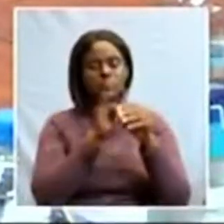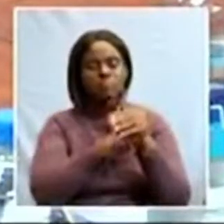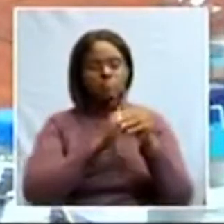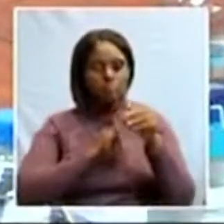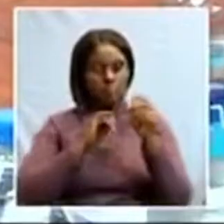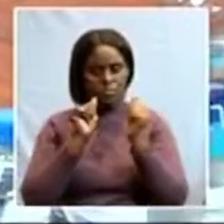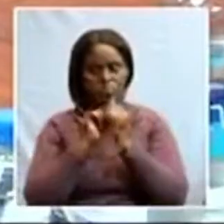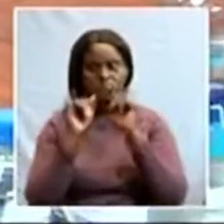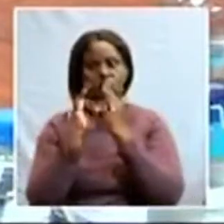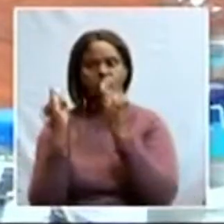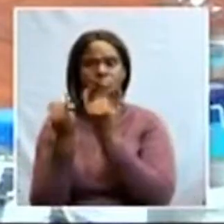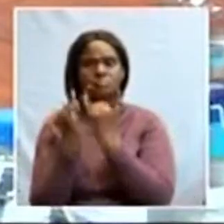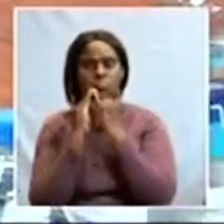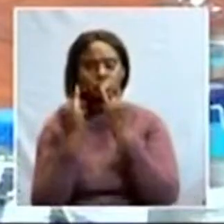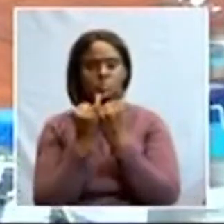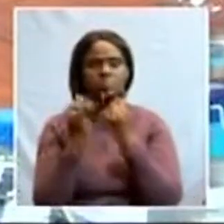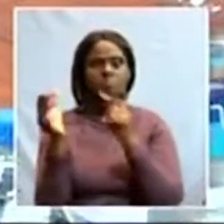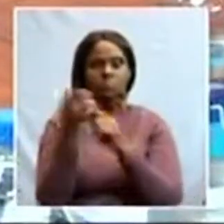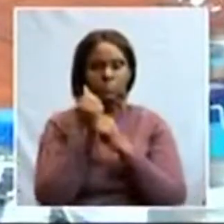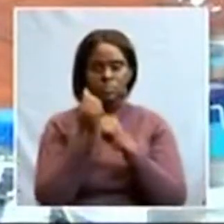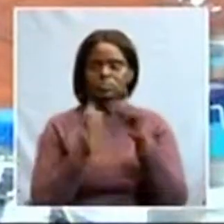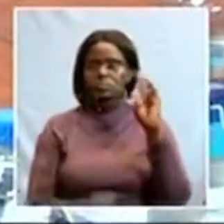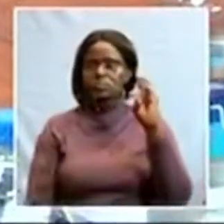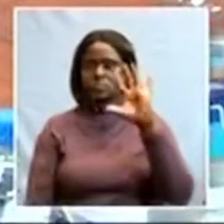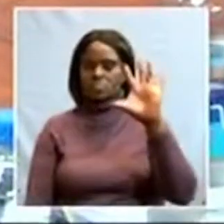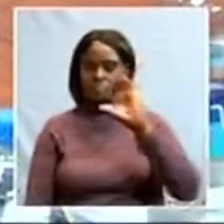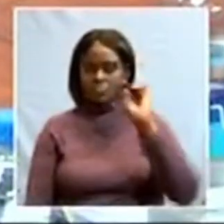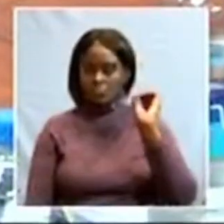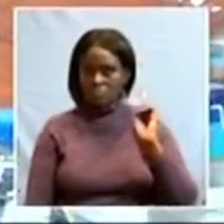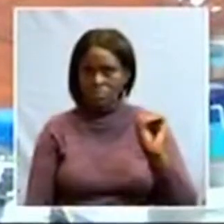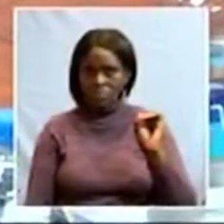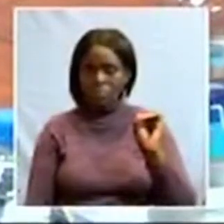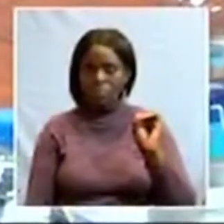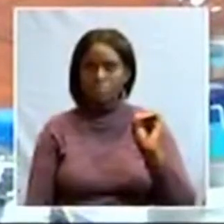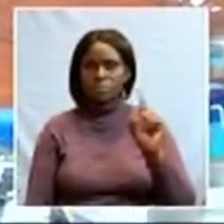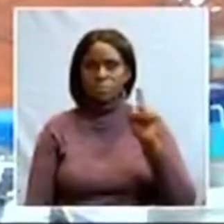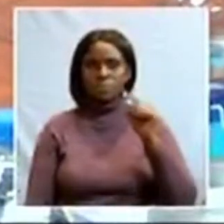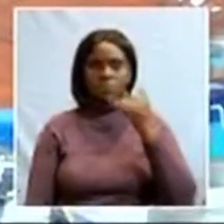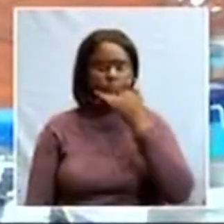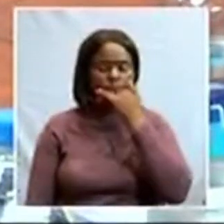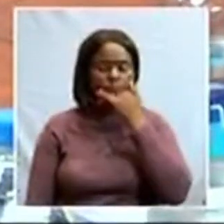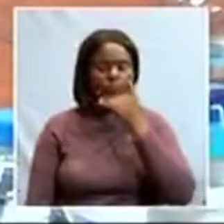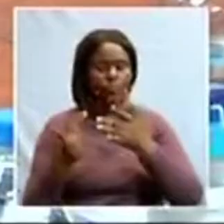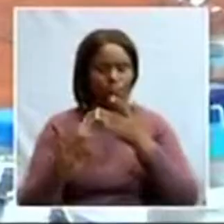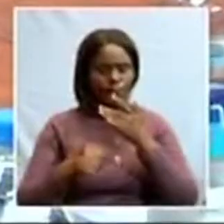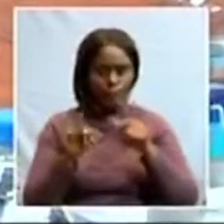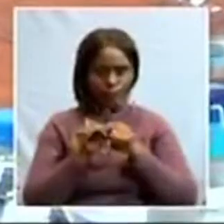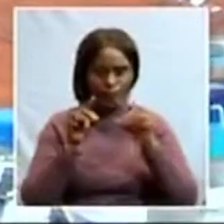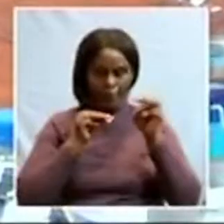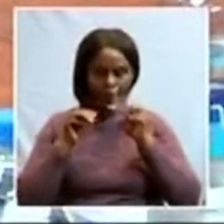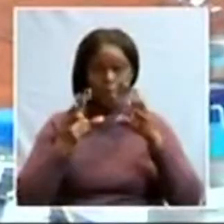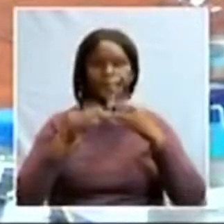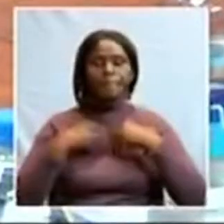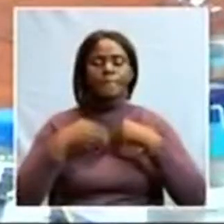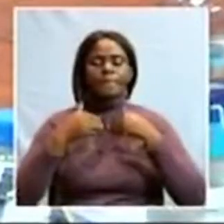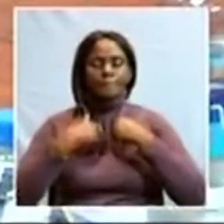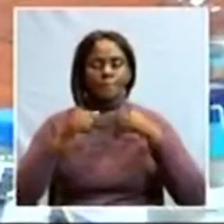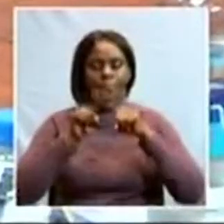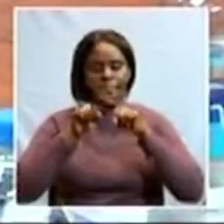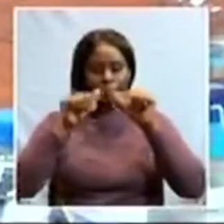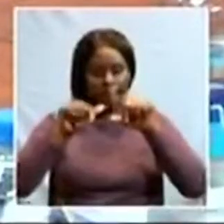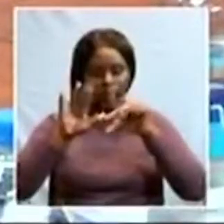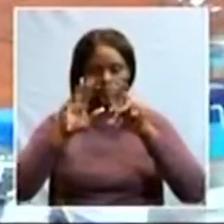and institutions. We achieved 75%. Cause of query. Management acknowledges the